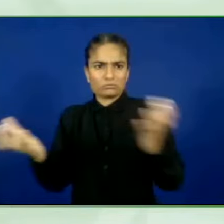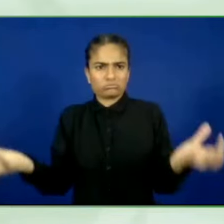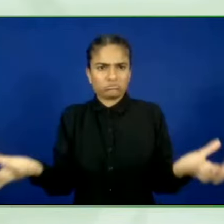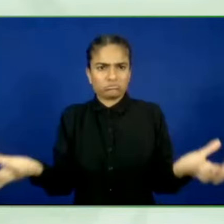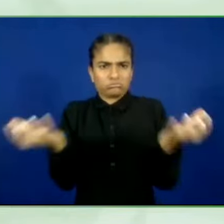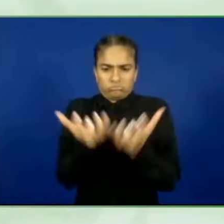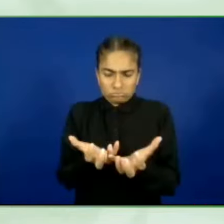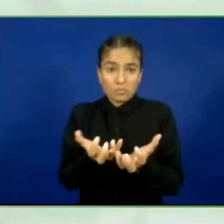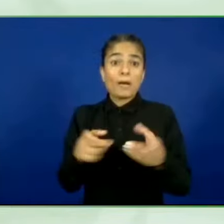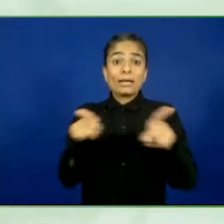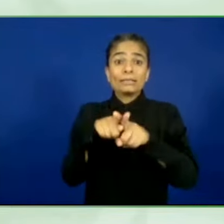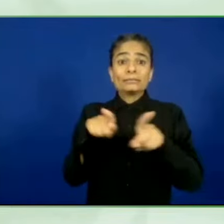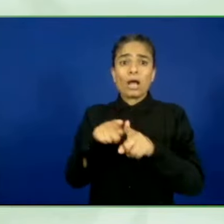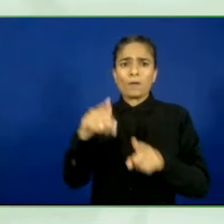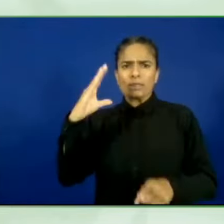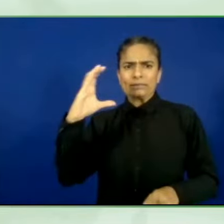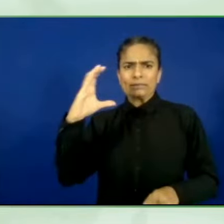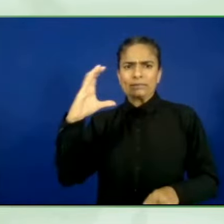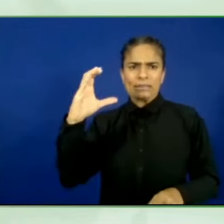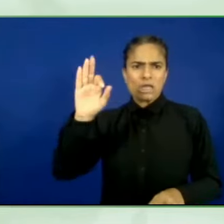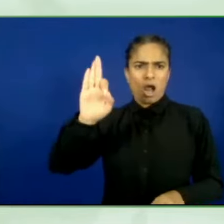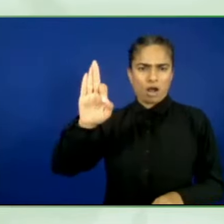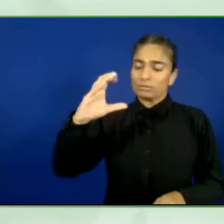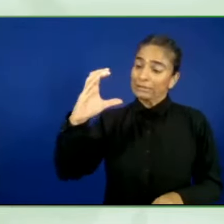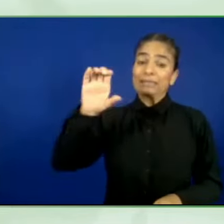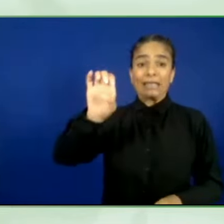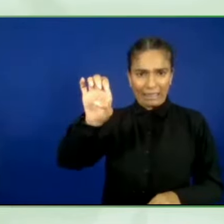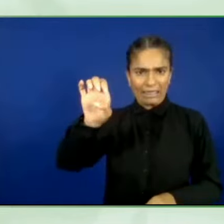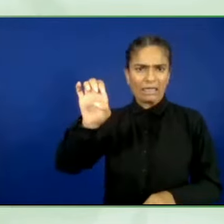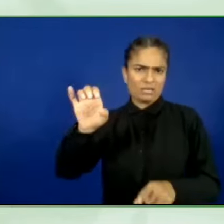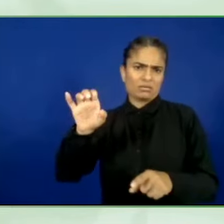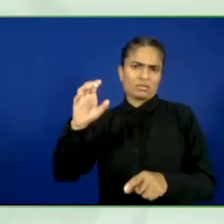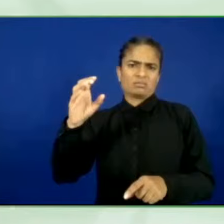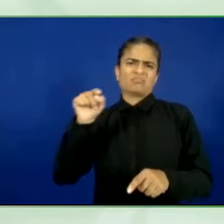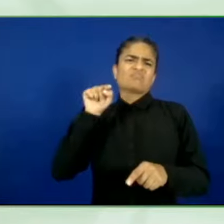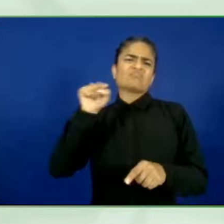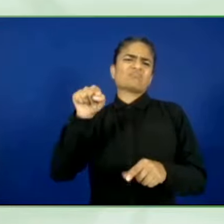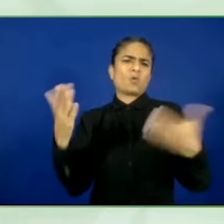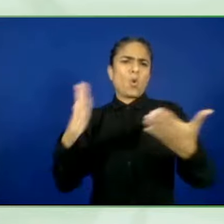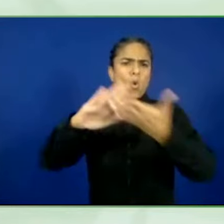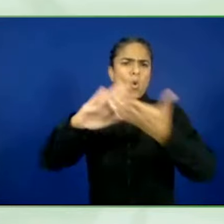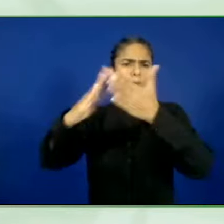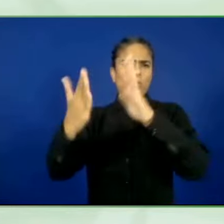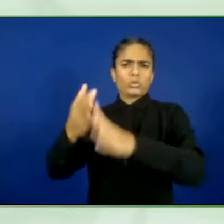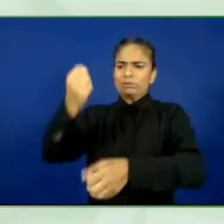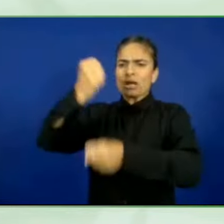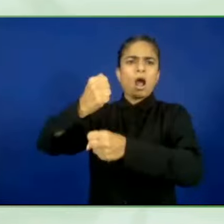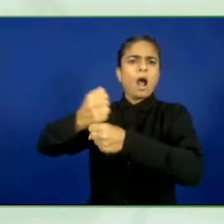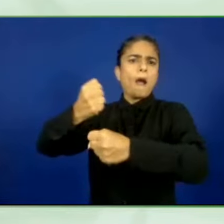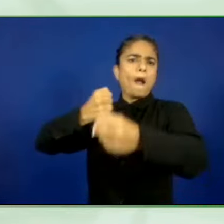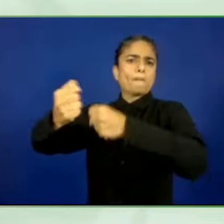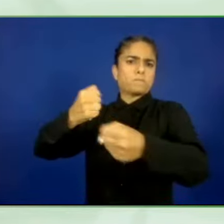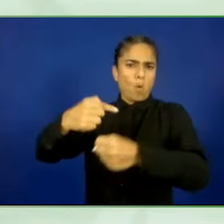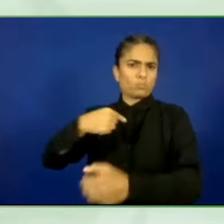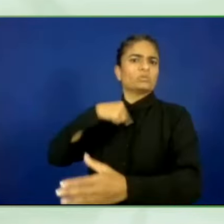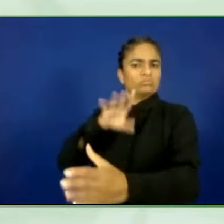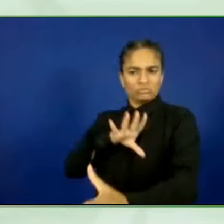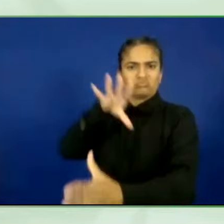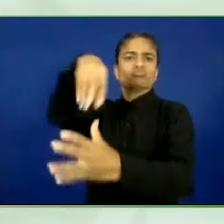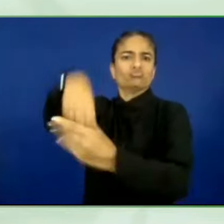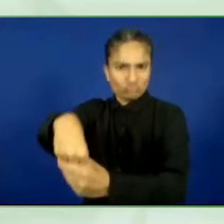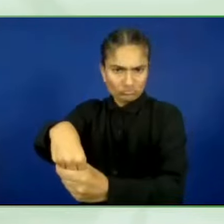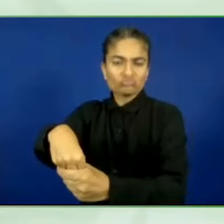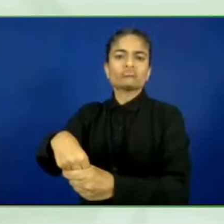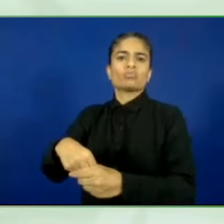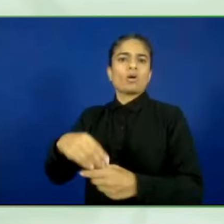is a CE scheme, community employment scheme, and I was able to like embed it in my